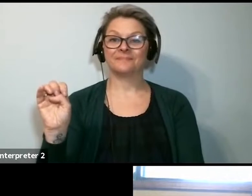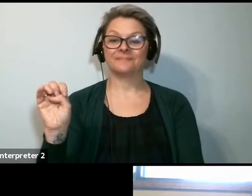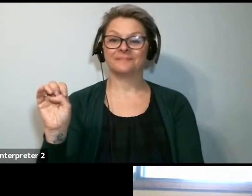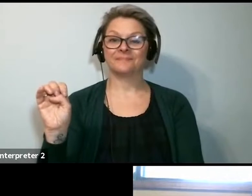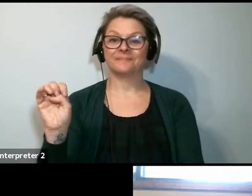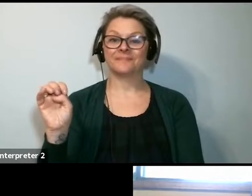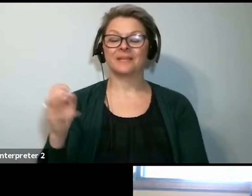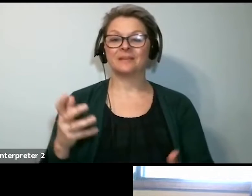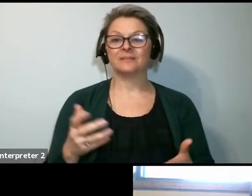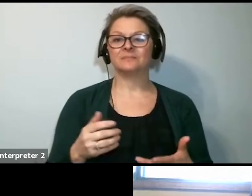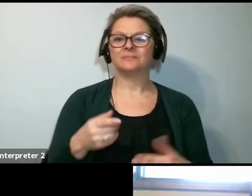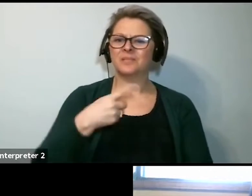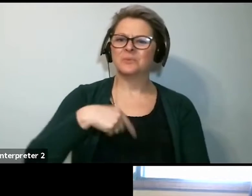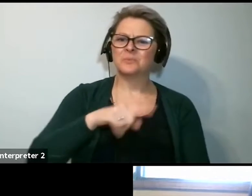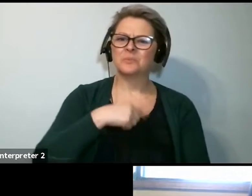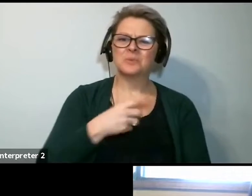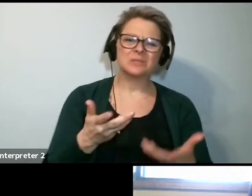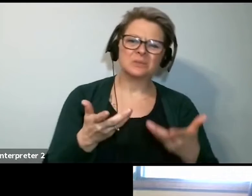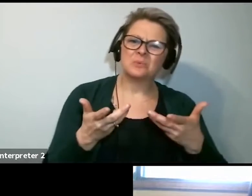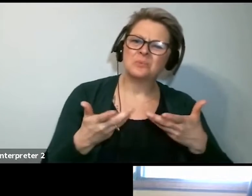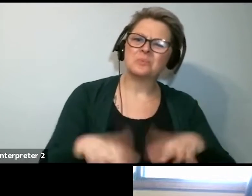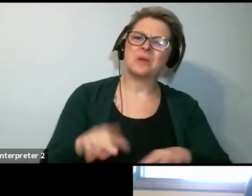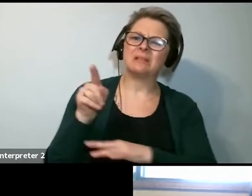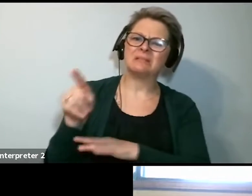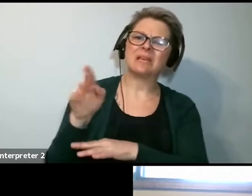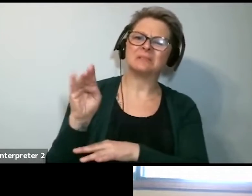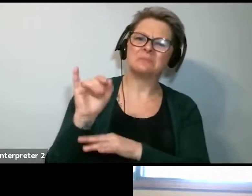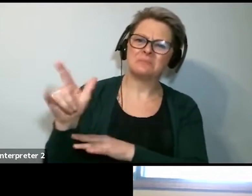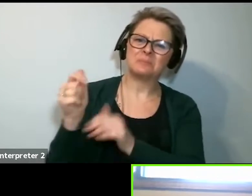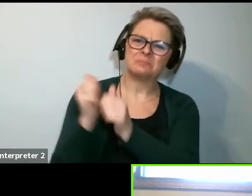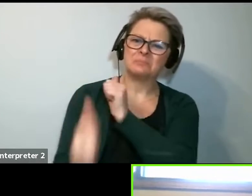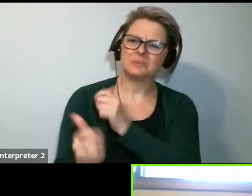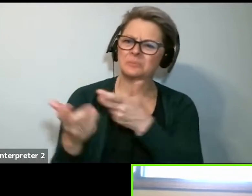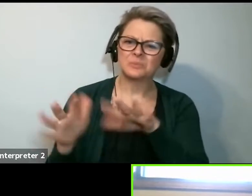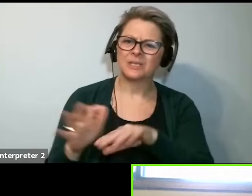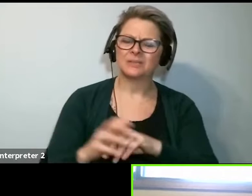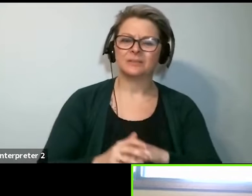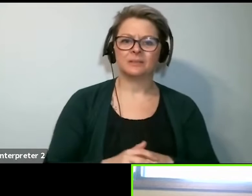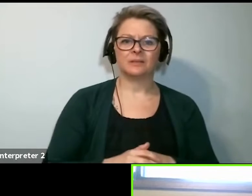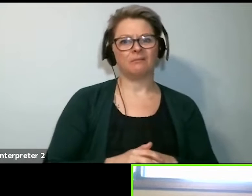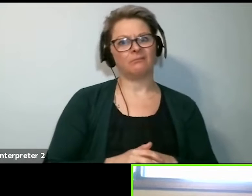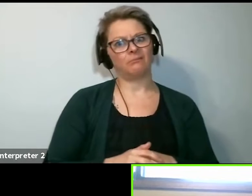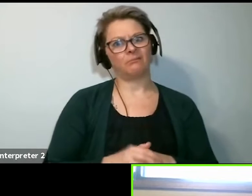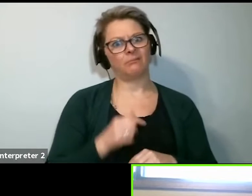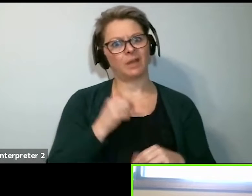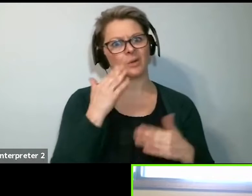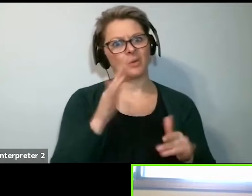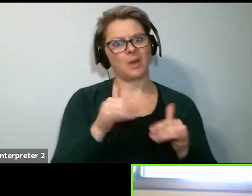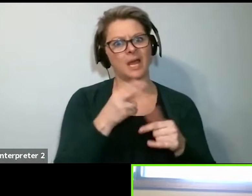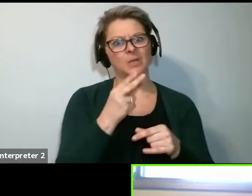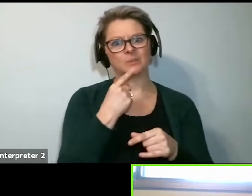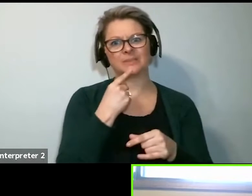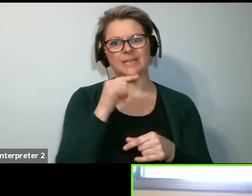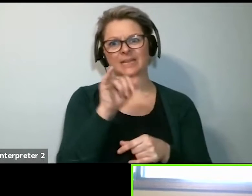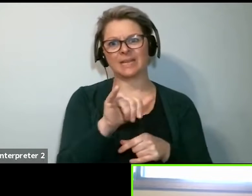we don't want this eugenics bill? I don't actually know how to say eugenics